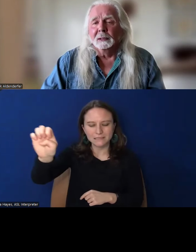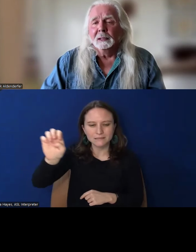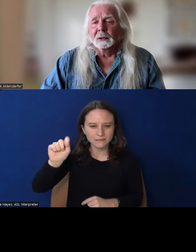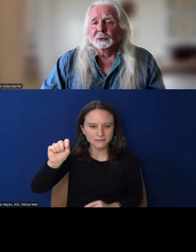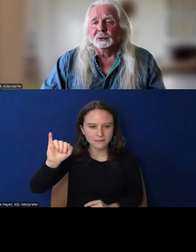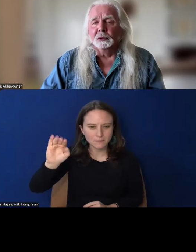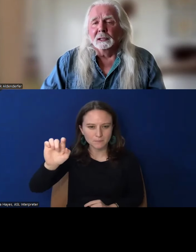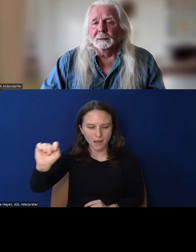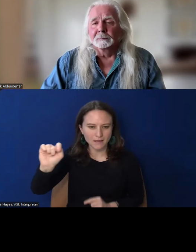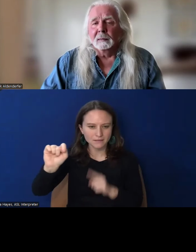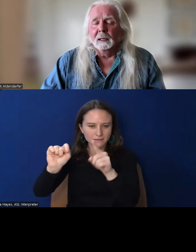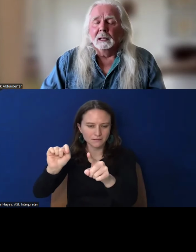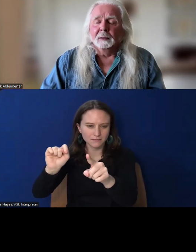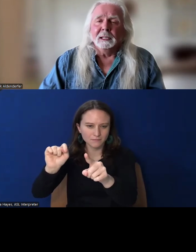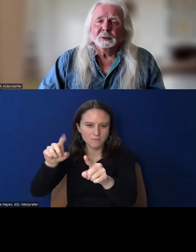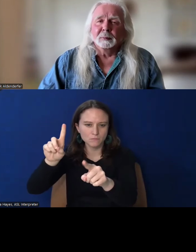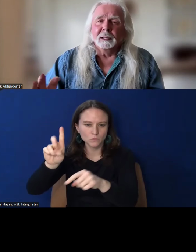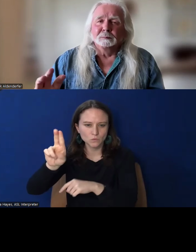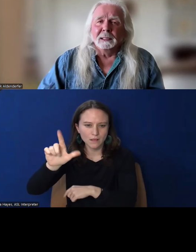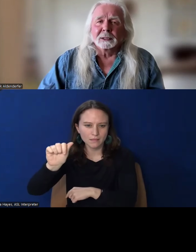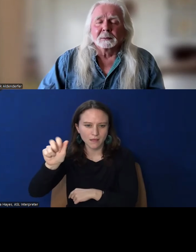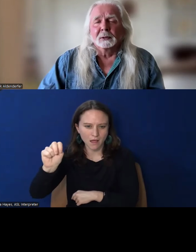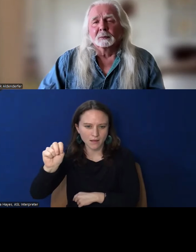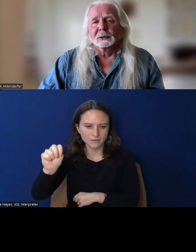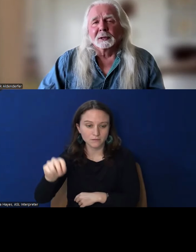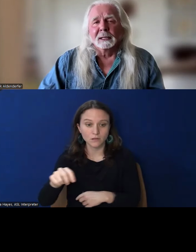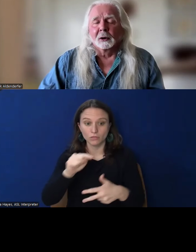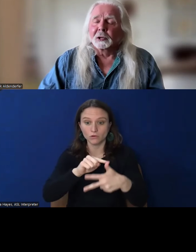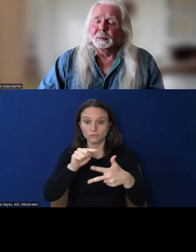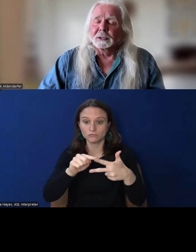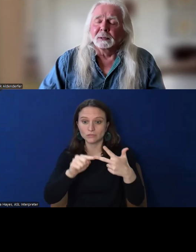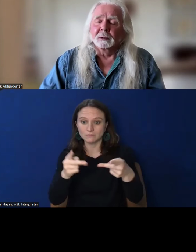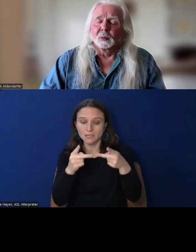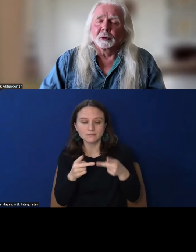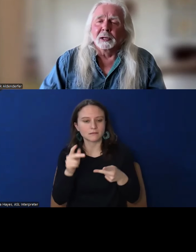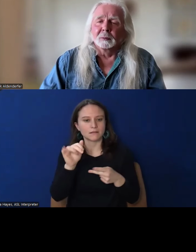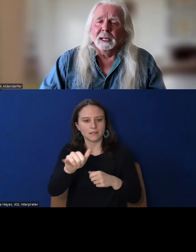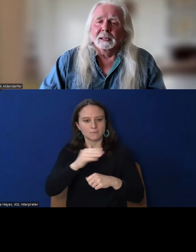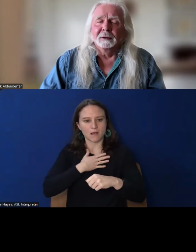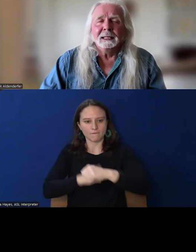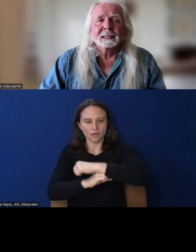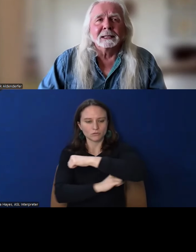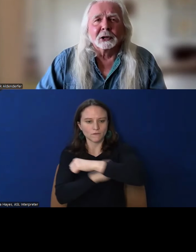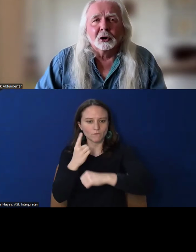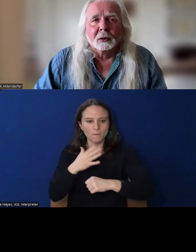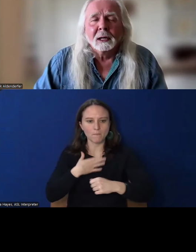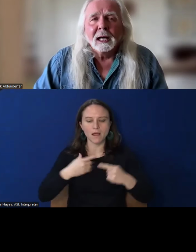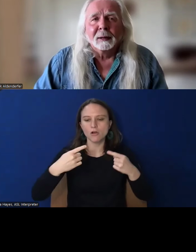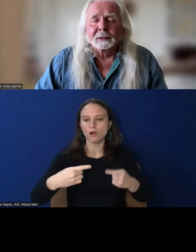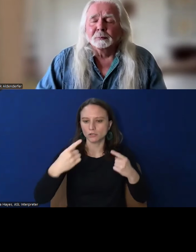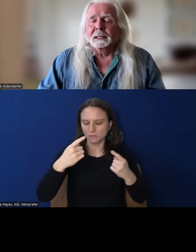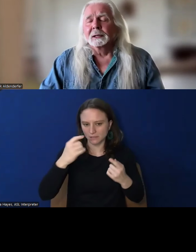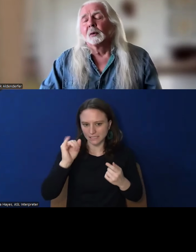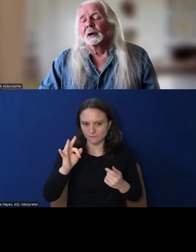plateau called Dulan. These will be the basis upon which I make arguments about whether or not we have any sense at all